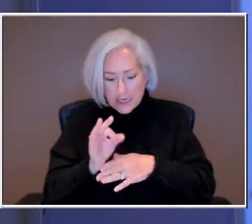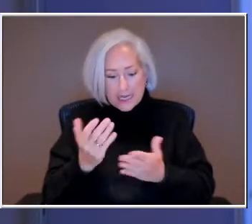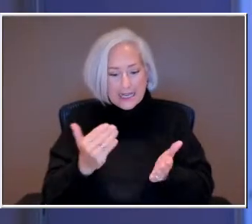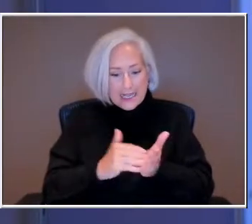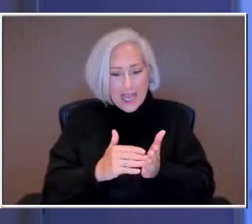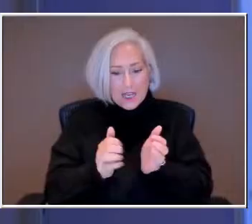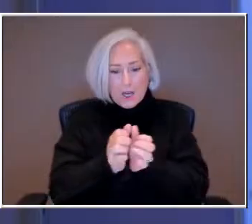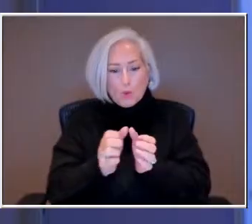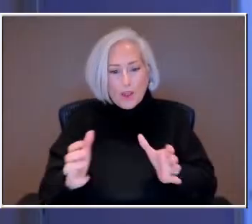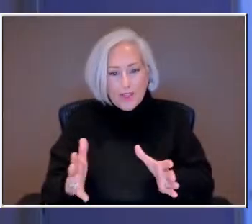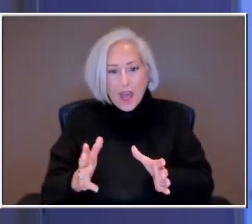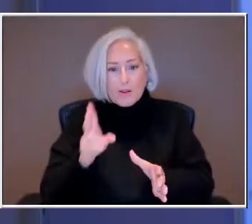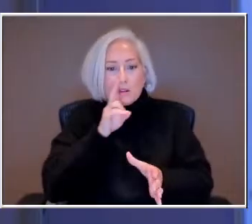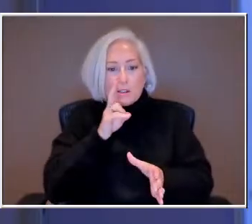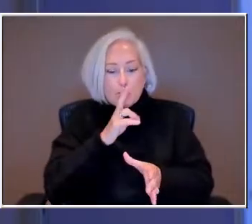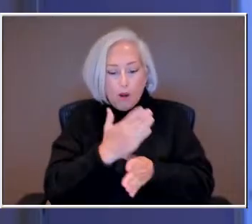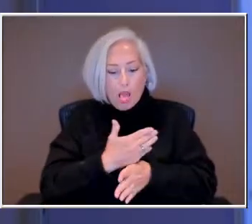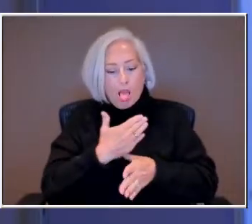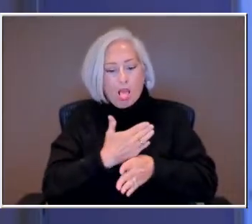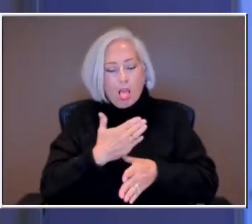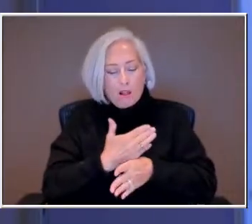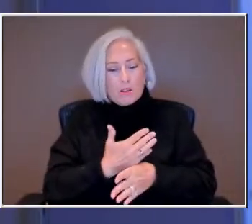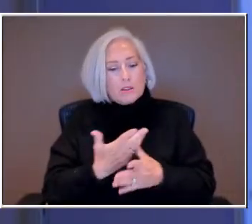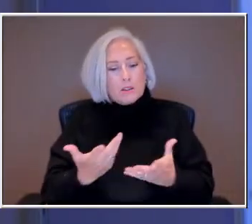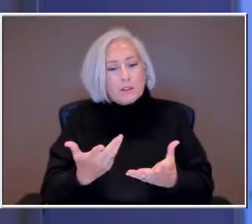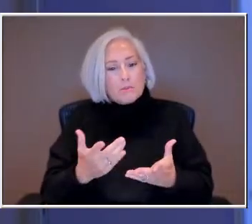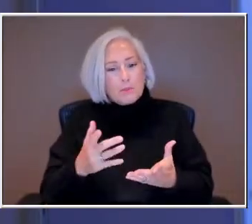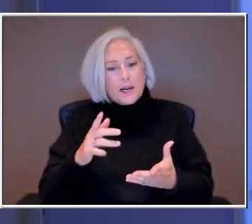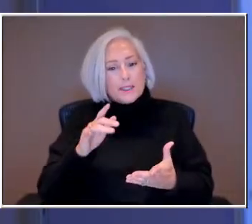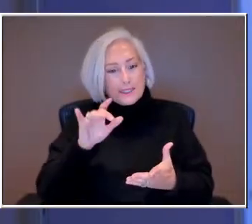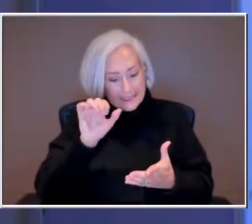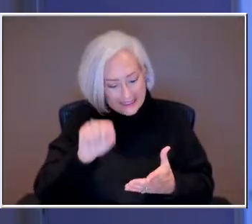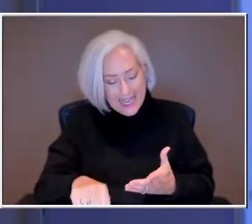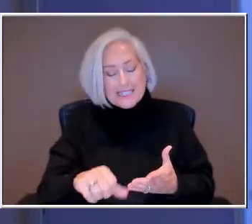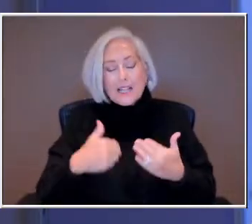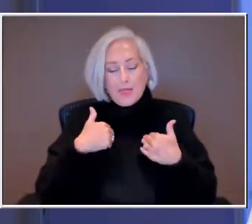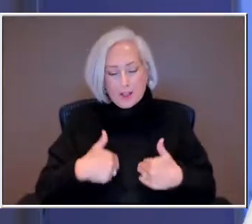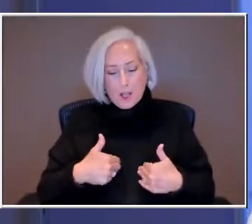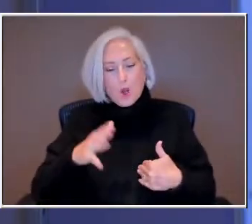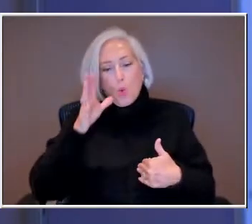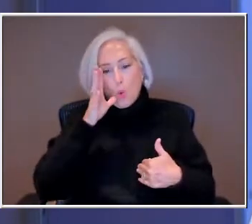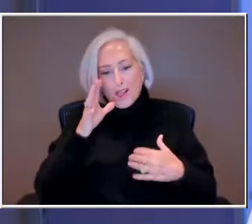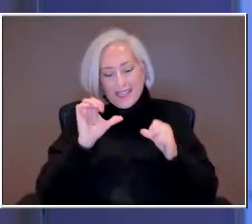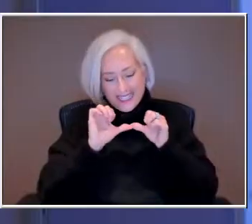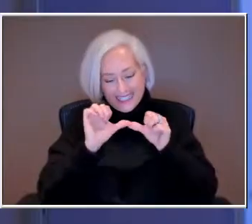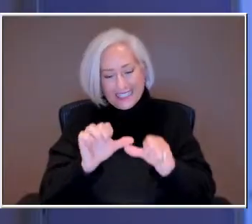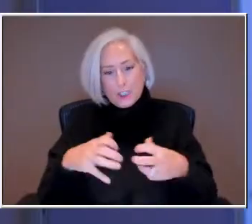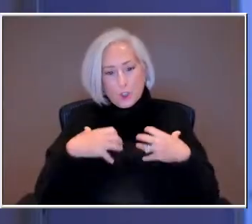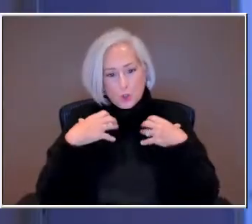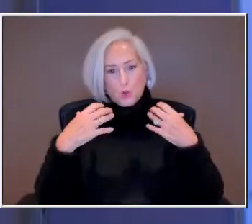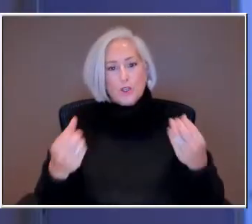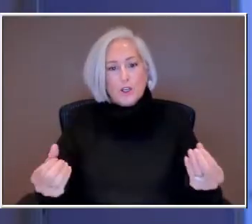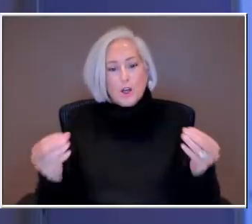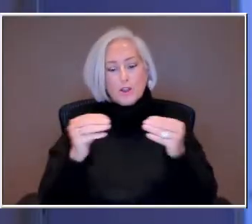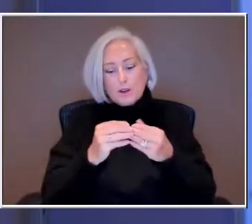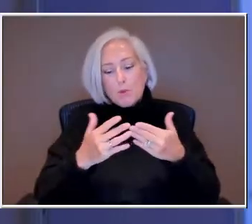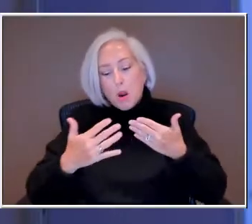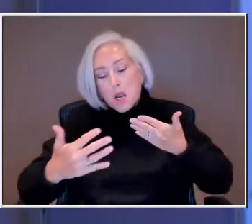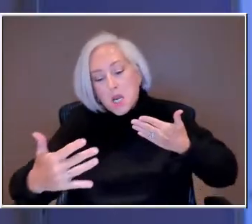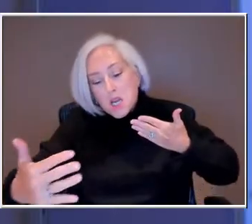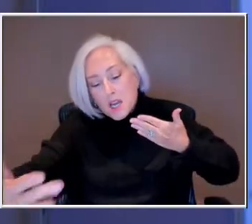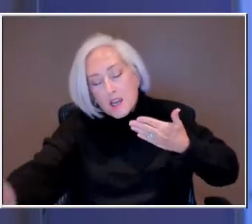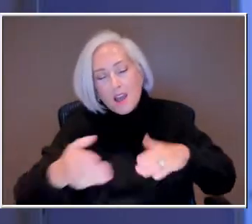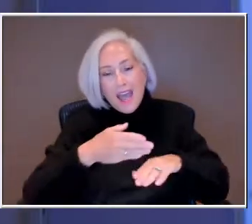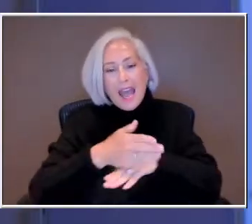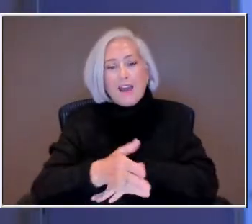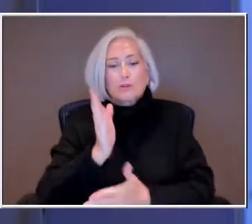was there when someone was smoking. But it's definitely the case that the lungs continue to heal, and continue to heal the further you get out from when someone quit smoking. So, I